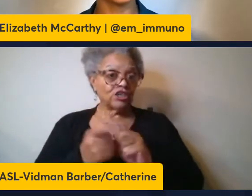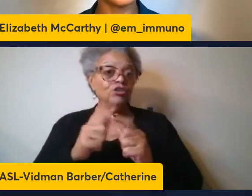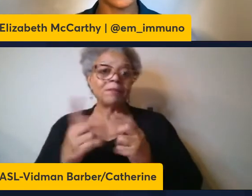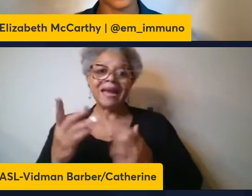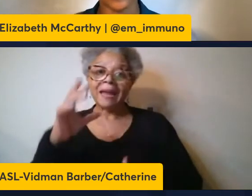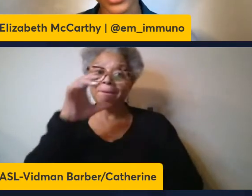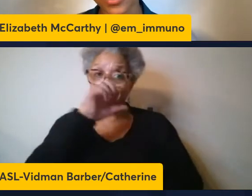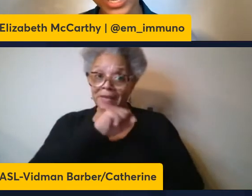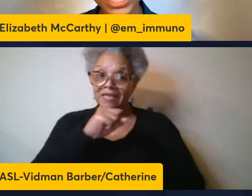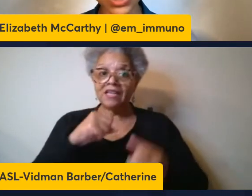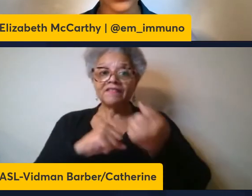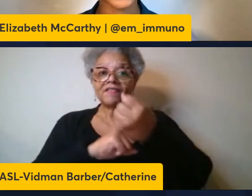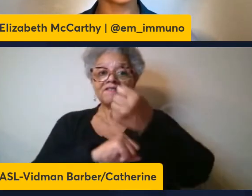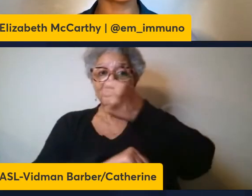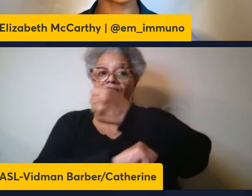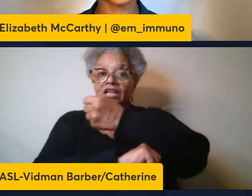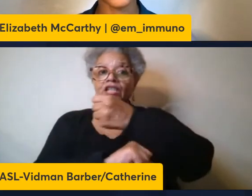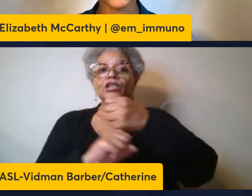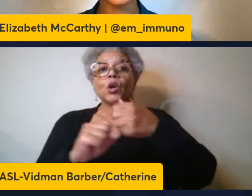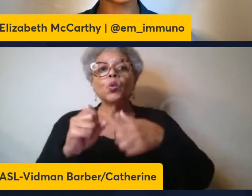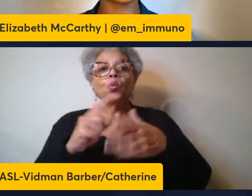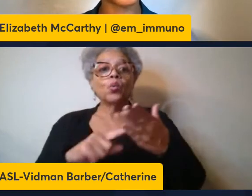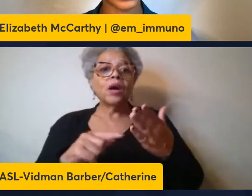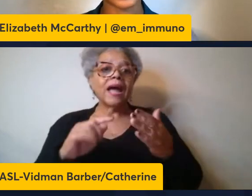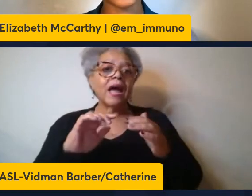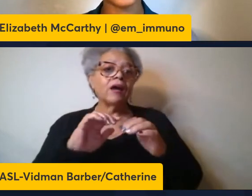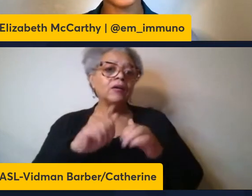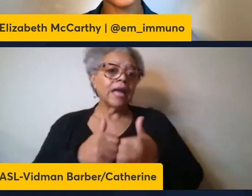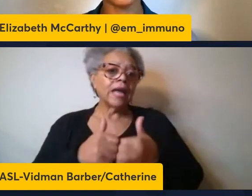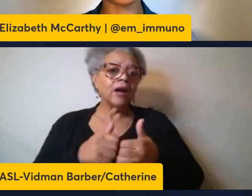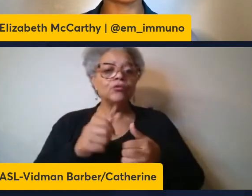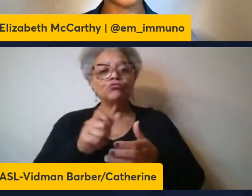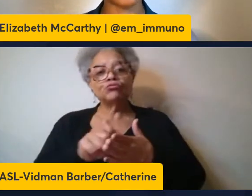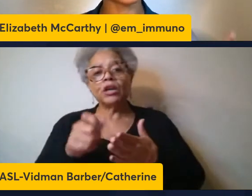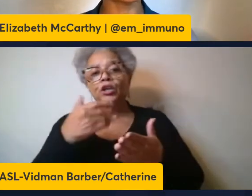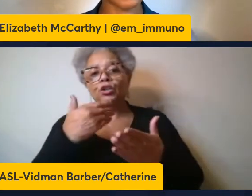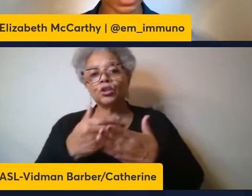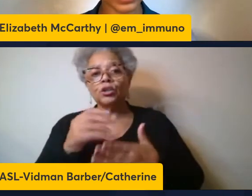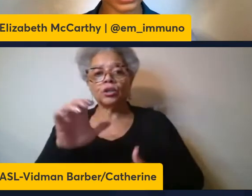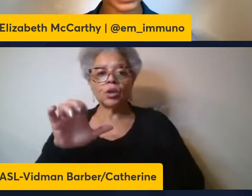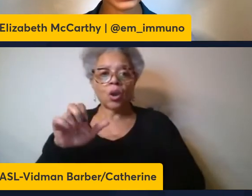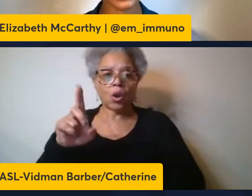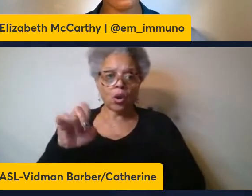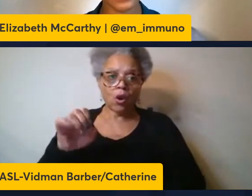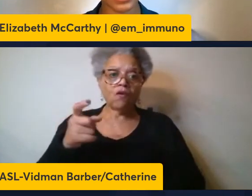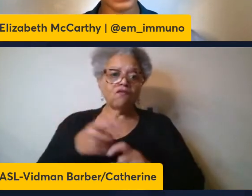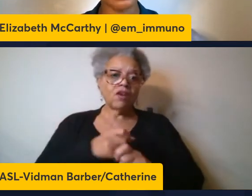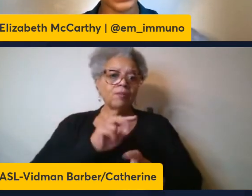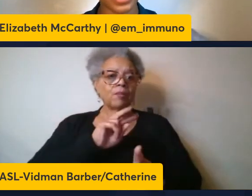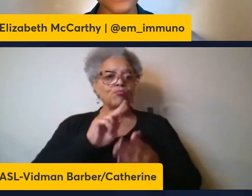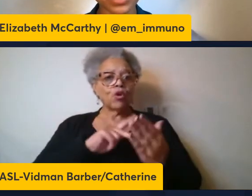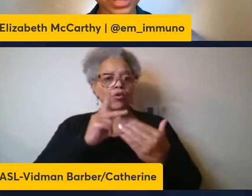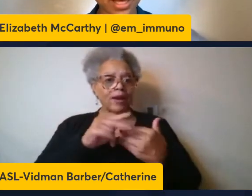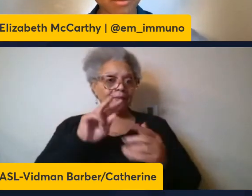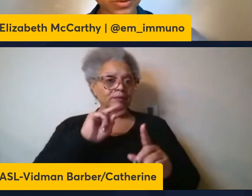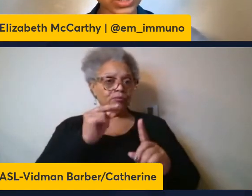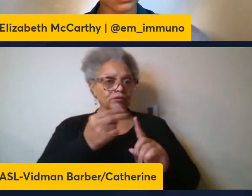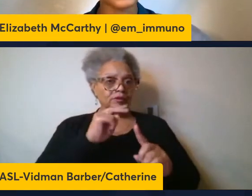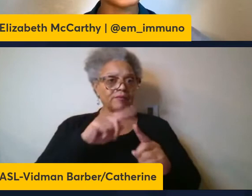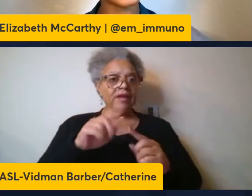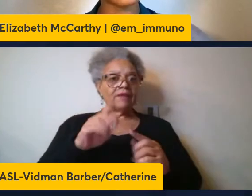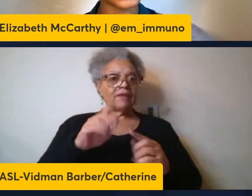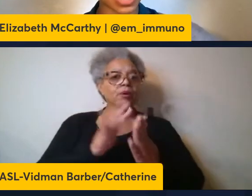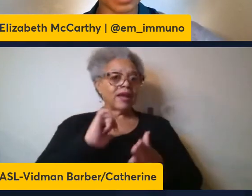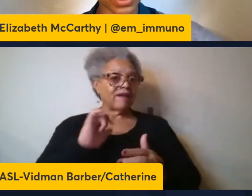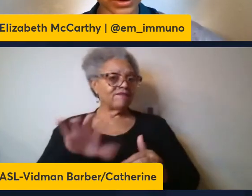foundational, what are ways to write good code from a like programming perspective. And a book I found really helpful is